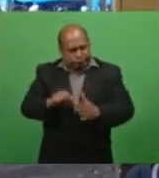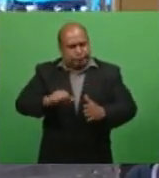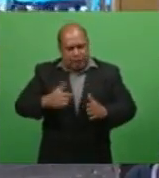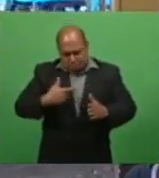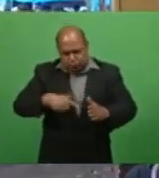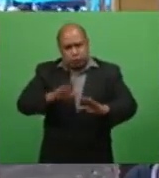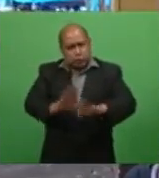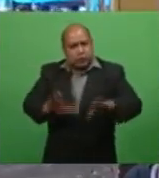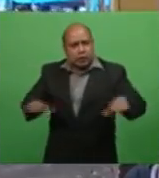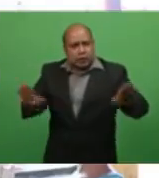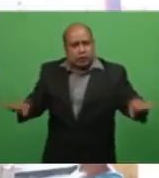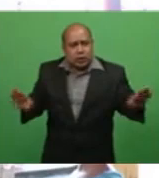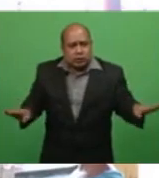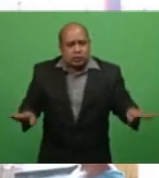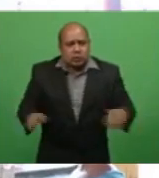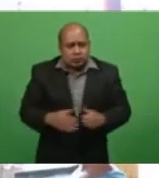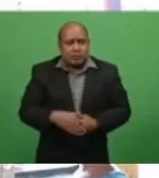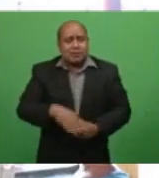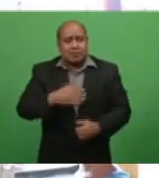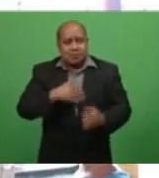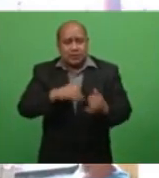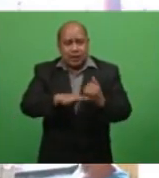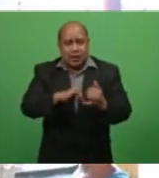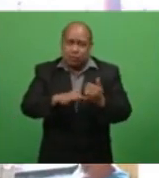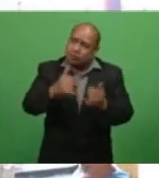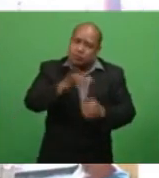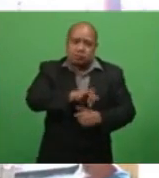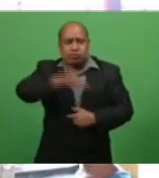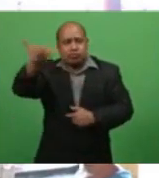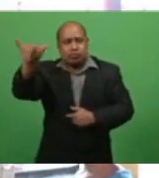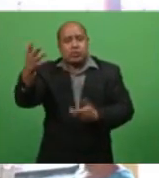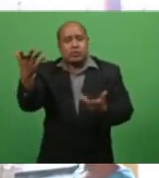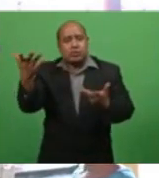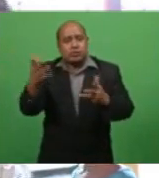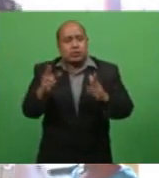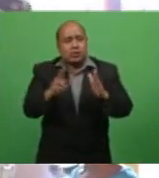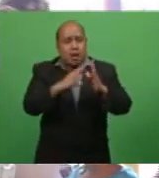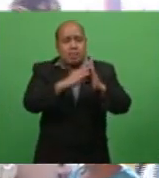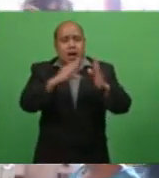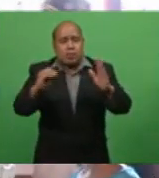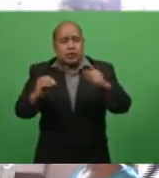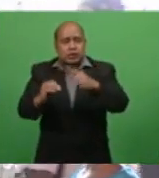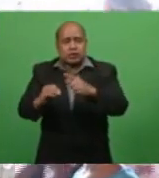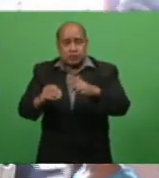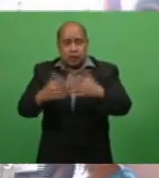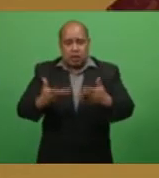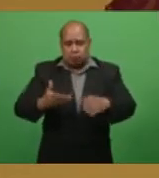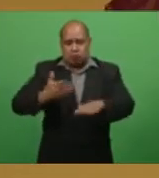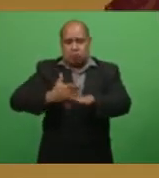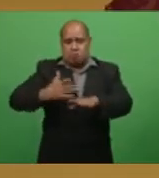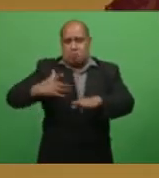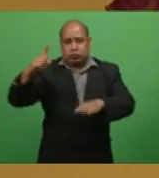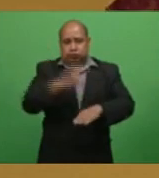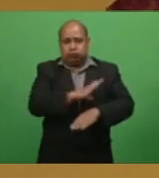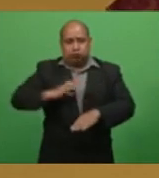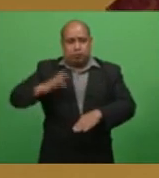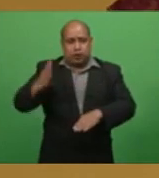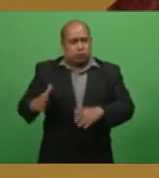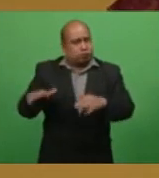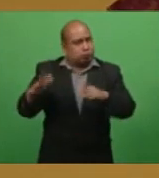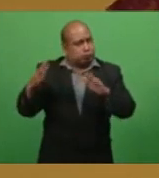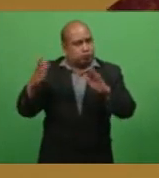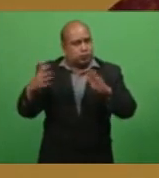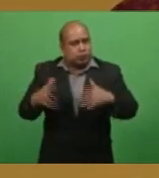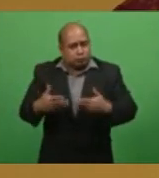he went to PNG for 3 years, spent 3 years as a trade commissioner in PNG, and then he came back. No matter what a woman